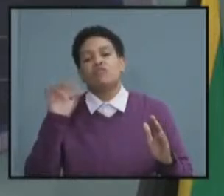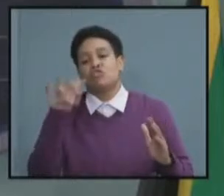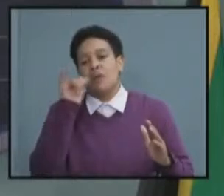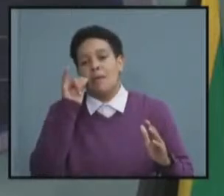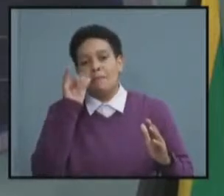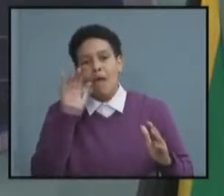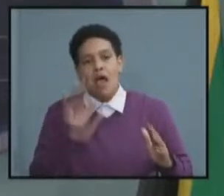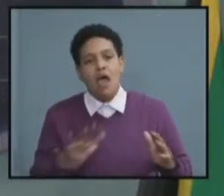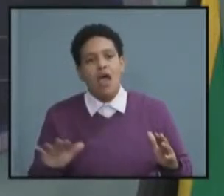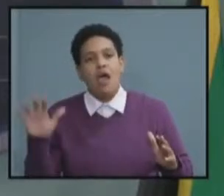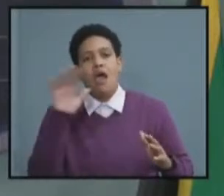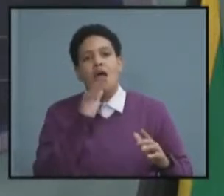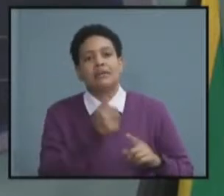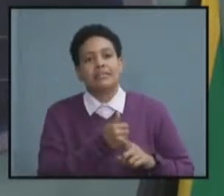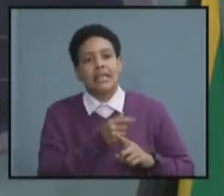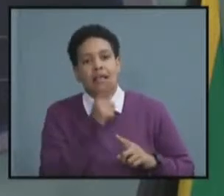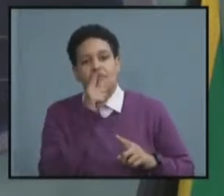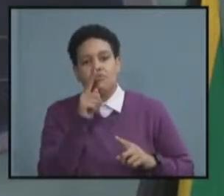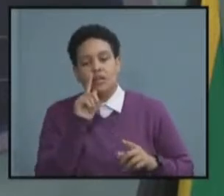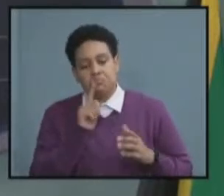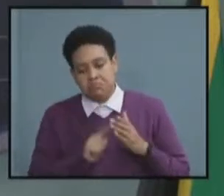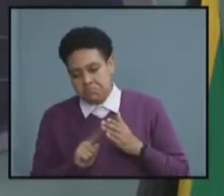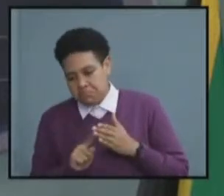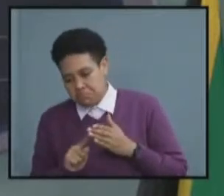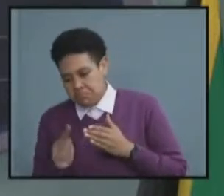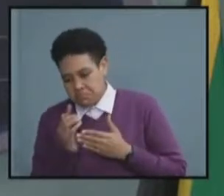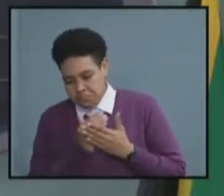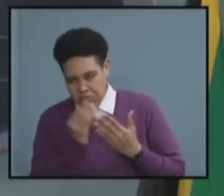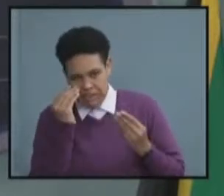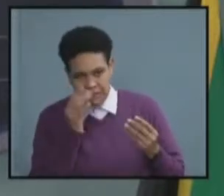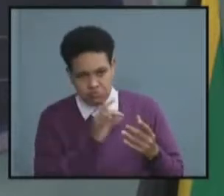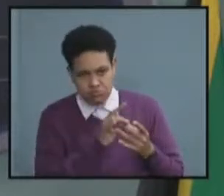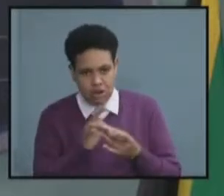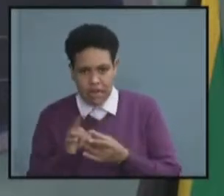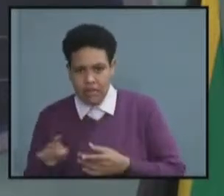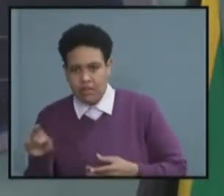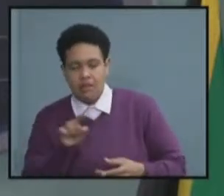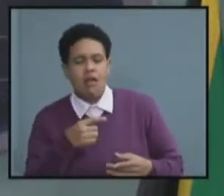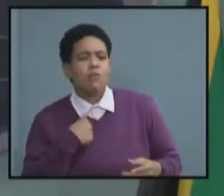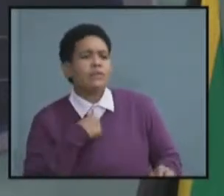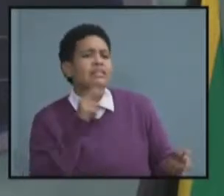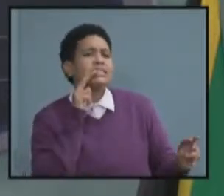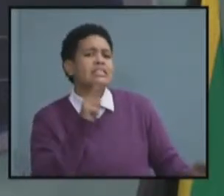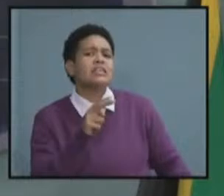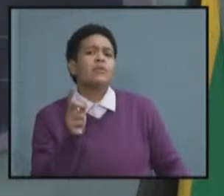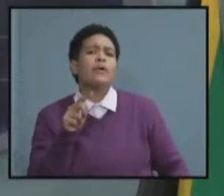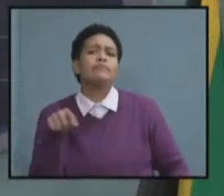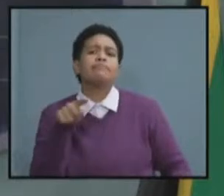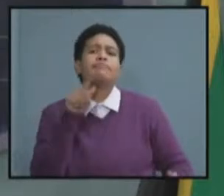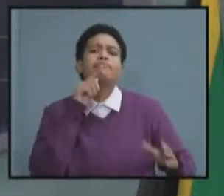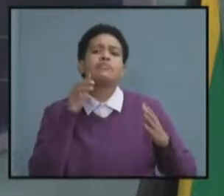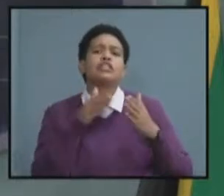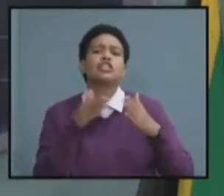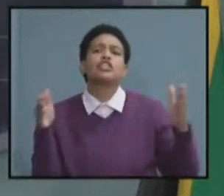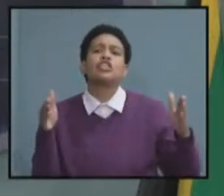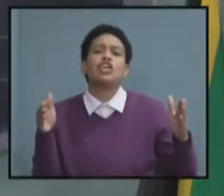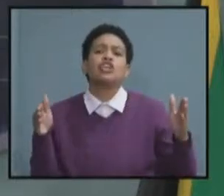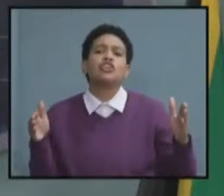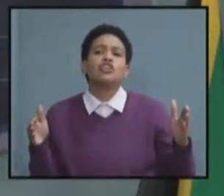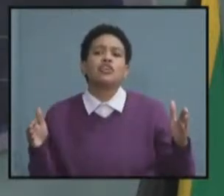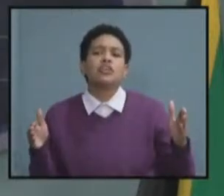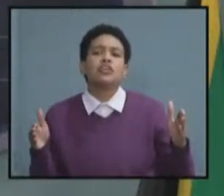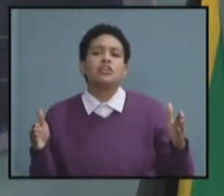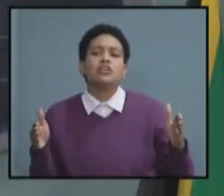2,500 bars have been inspected. And we are seeing where the general